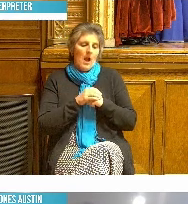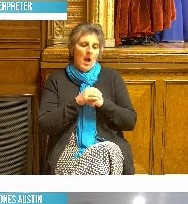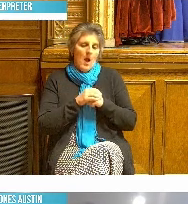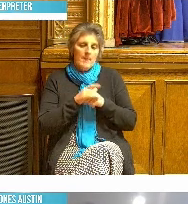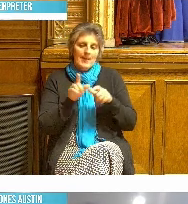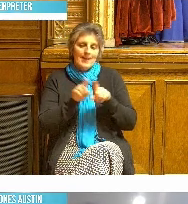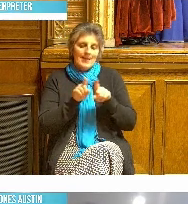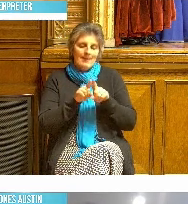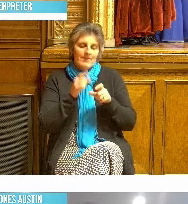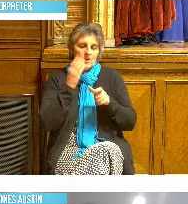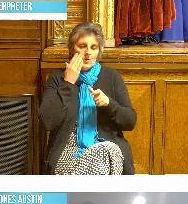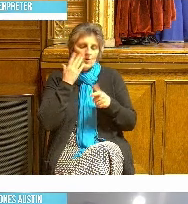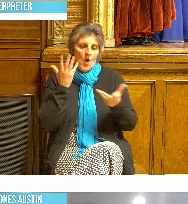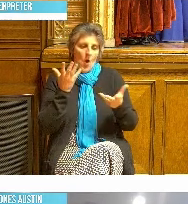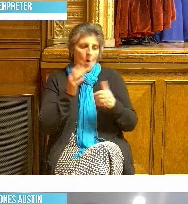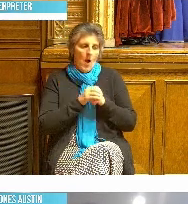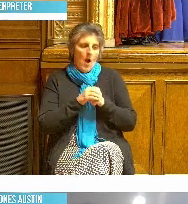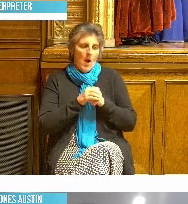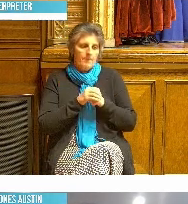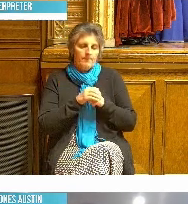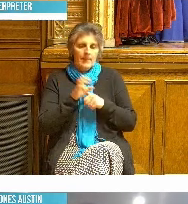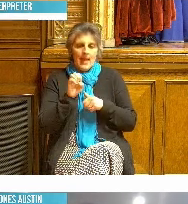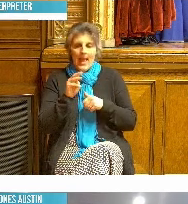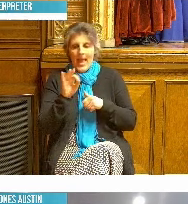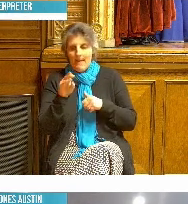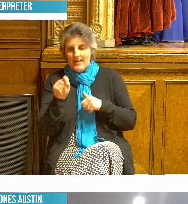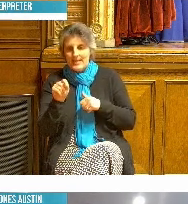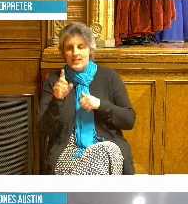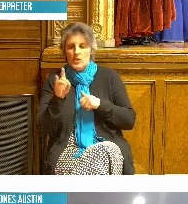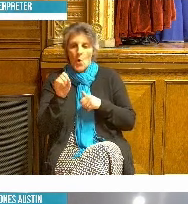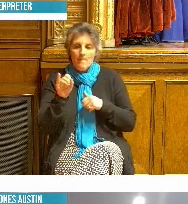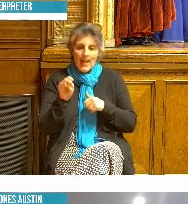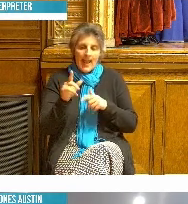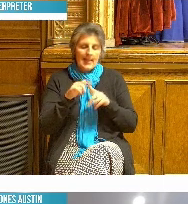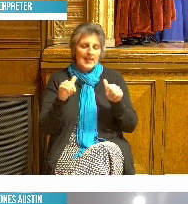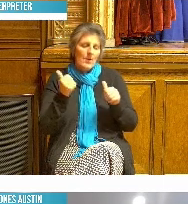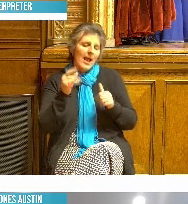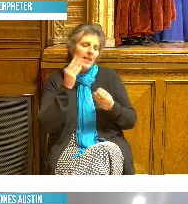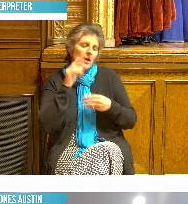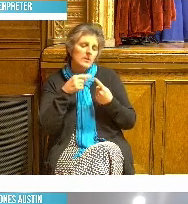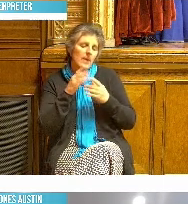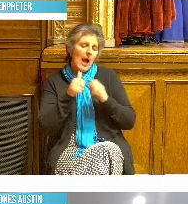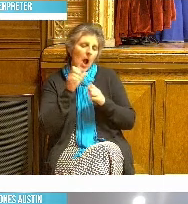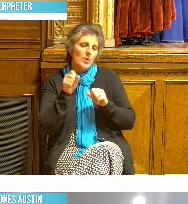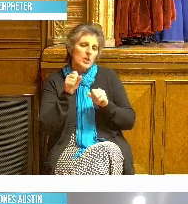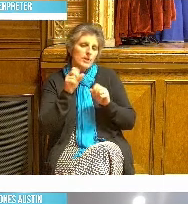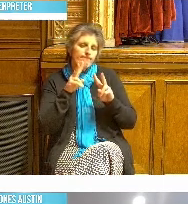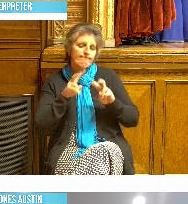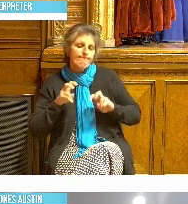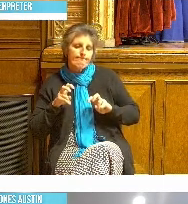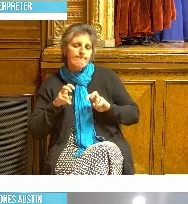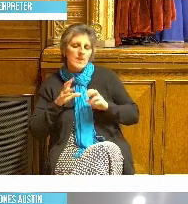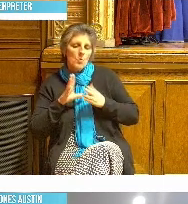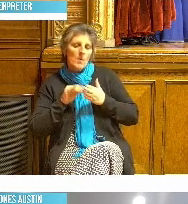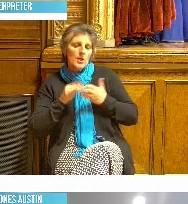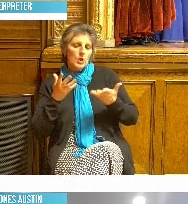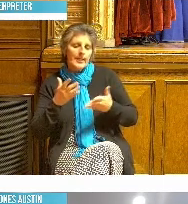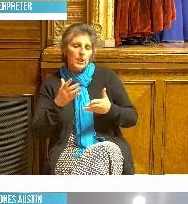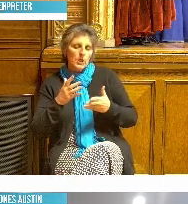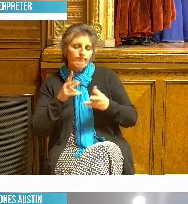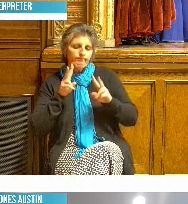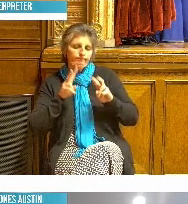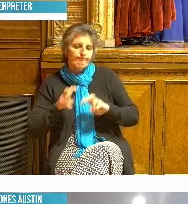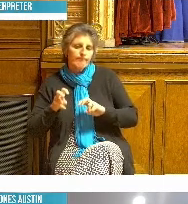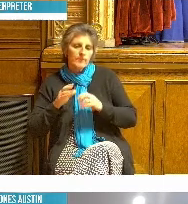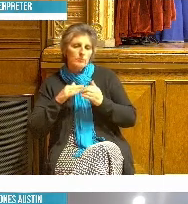even, eminent domain and the like. Any thoughts about how we should extrapolate the learnings here, looking at the